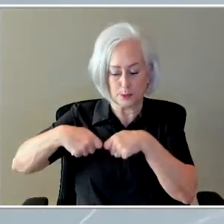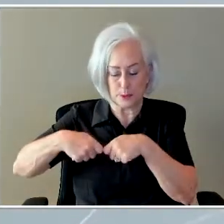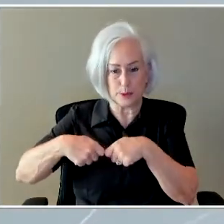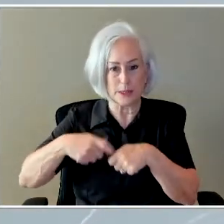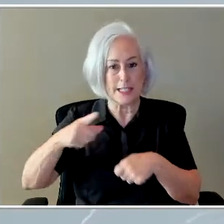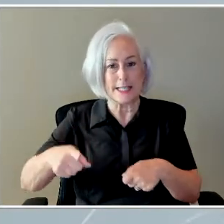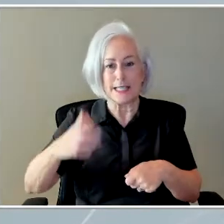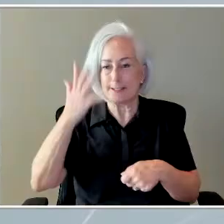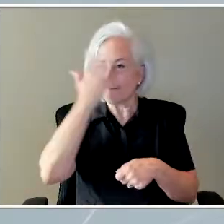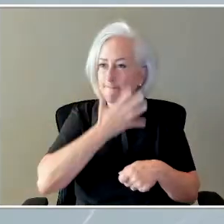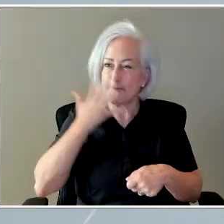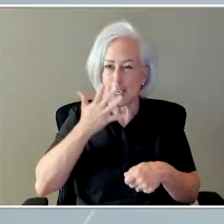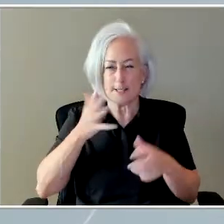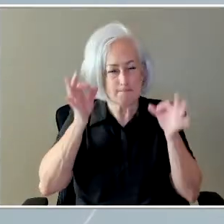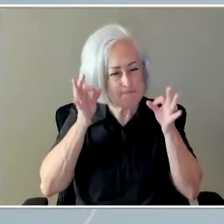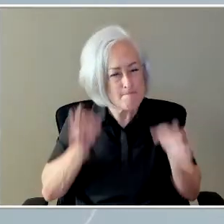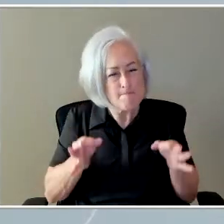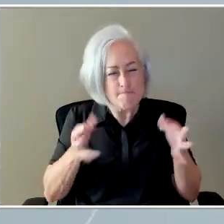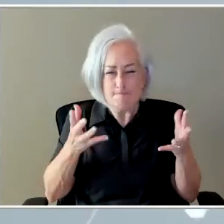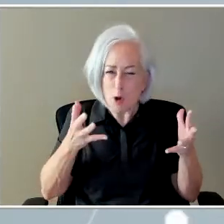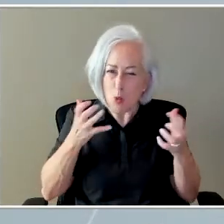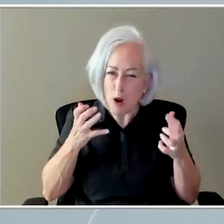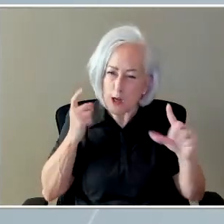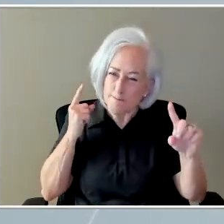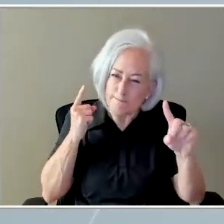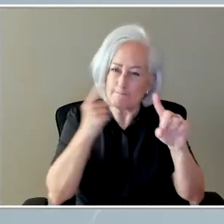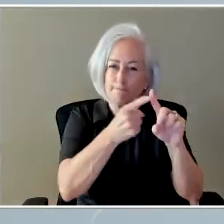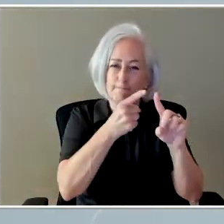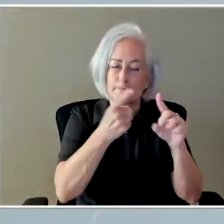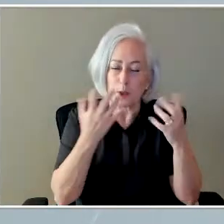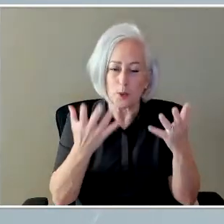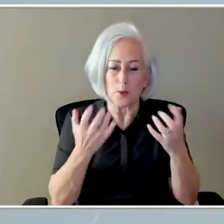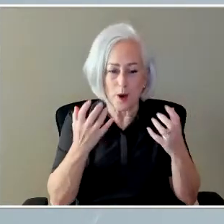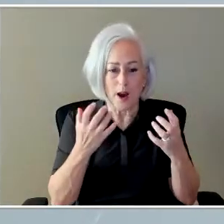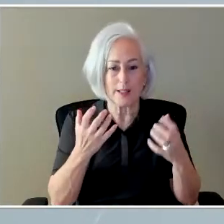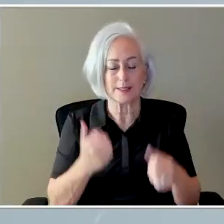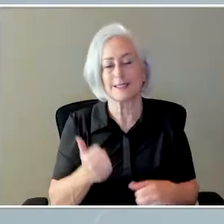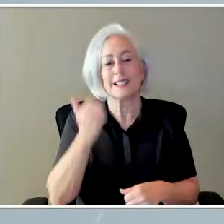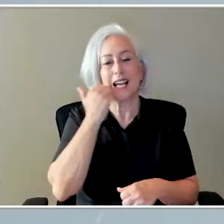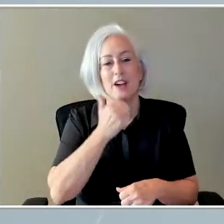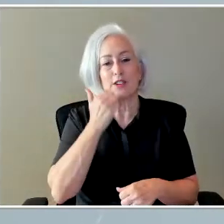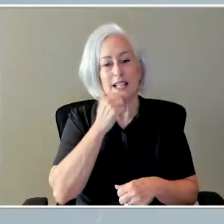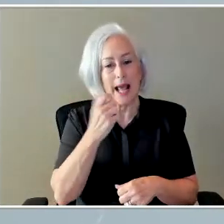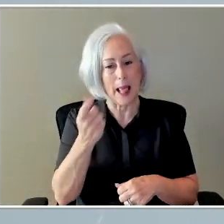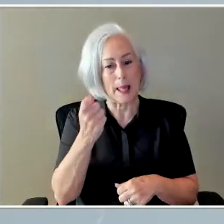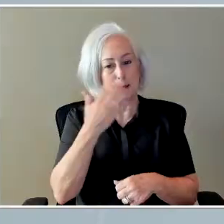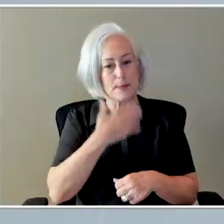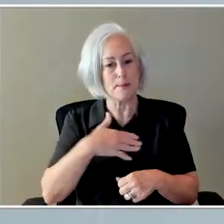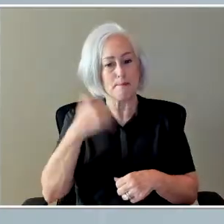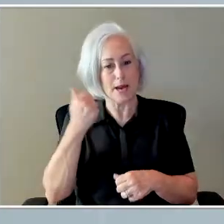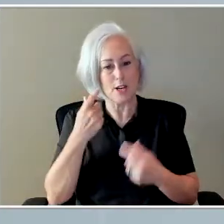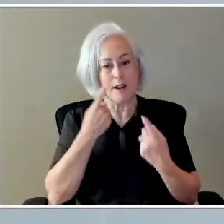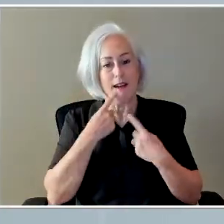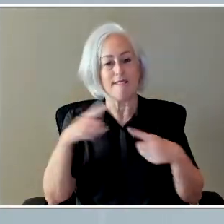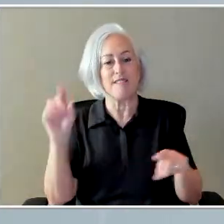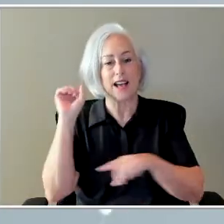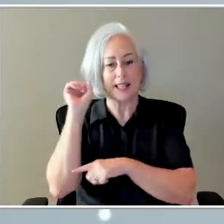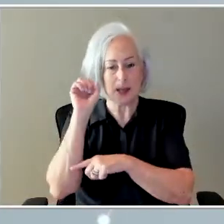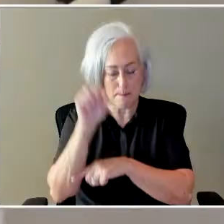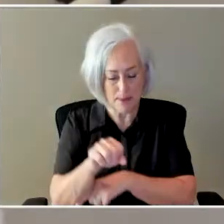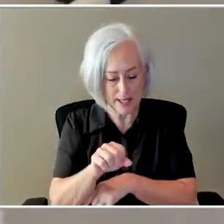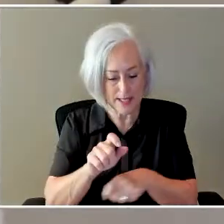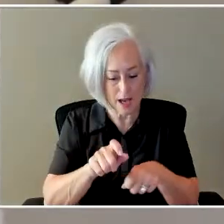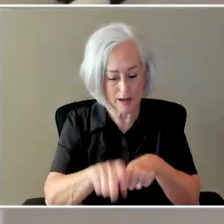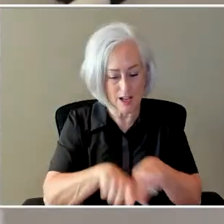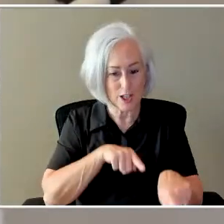face to bring that knee up, and every single day it was a little bit better to where he could finally bend down and put a sock